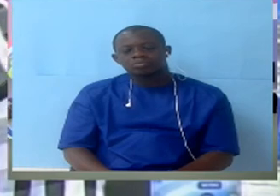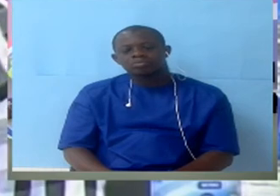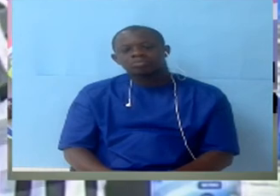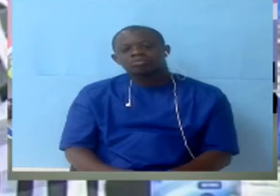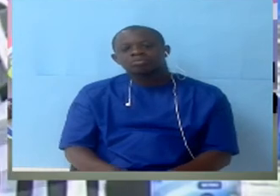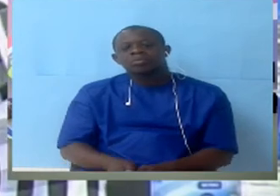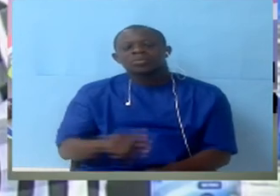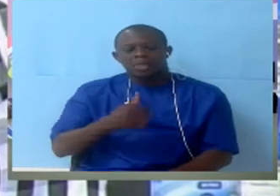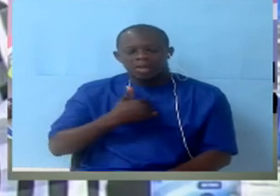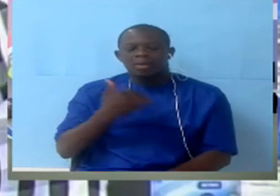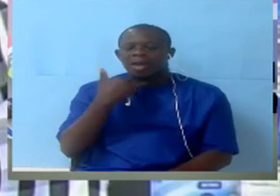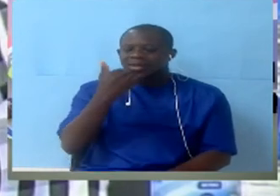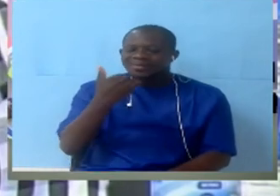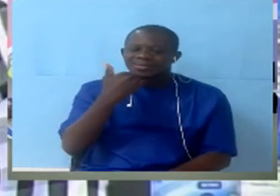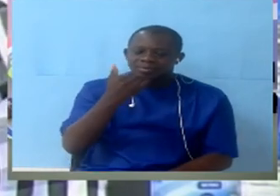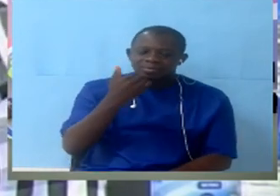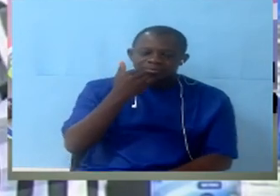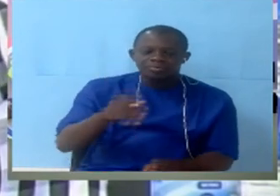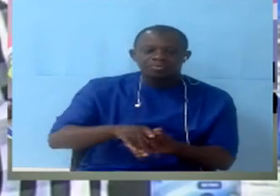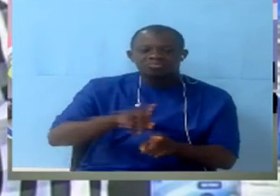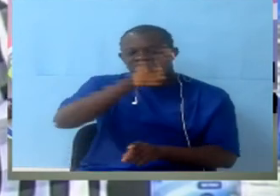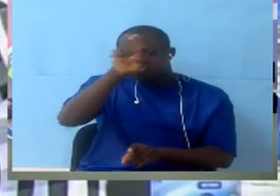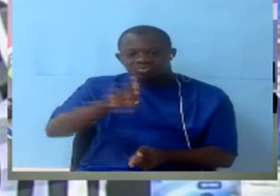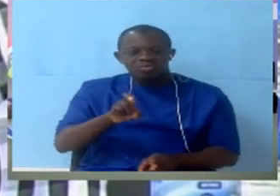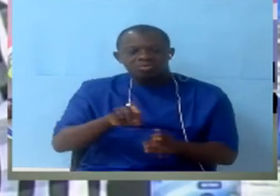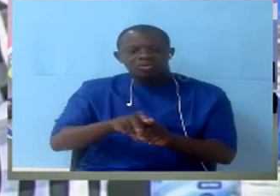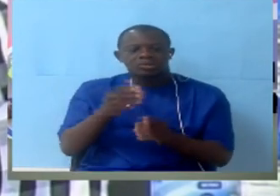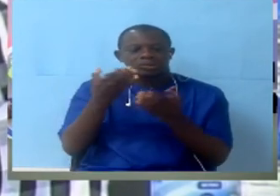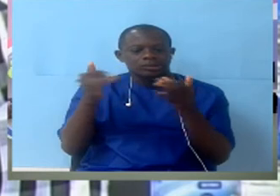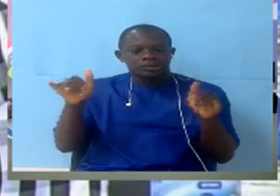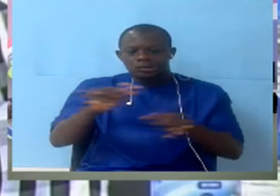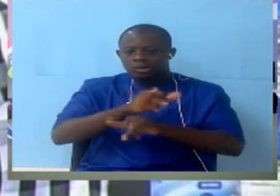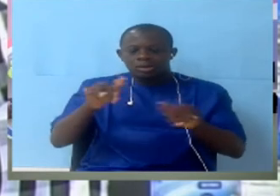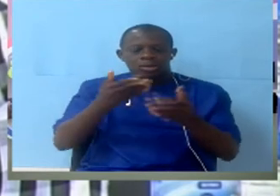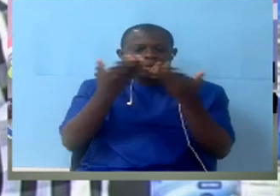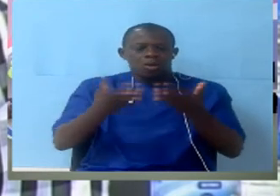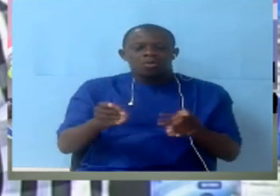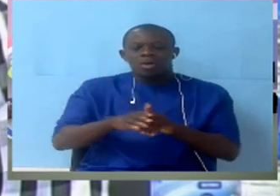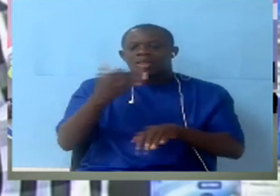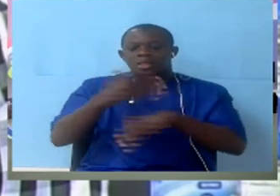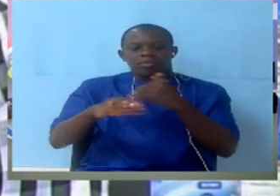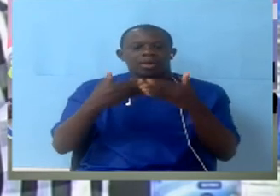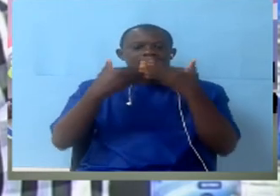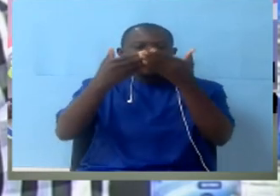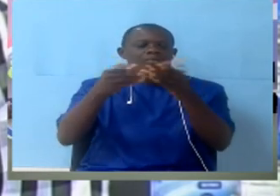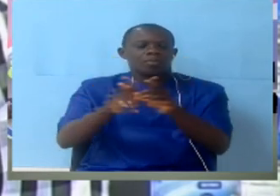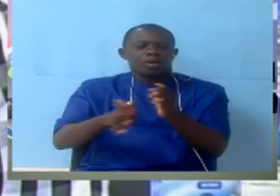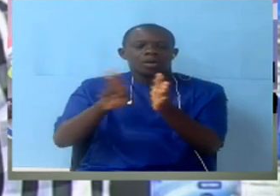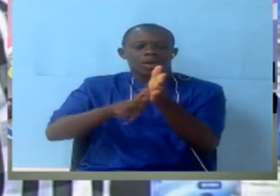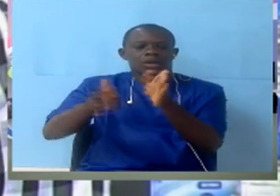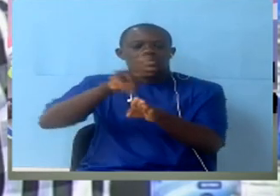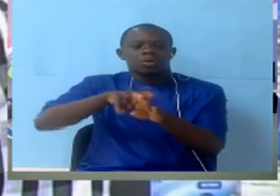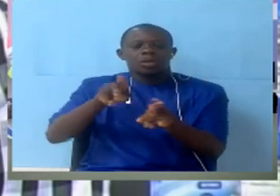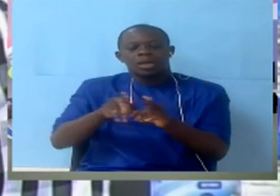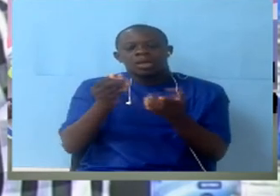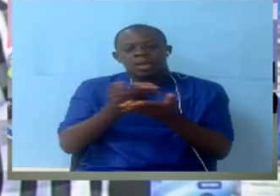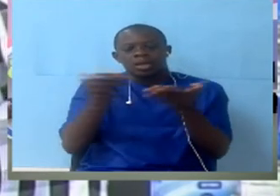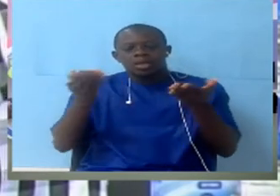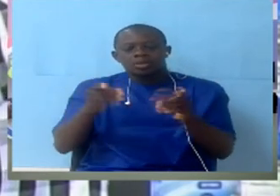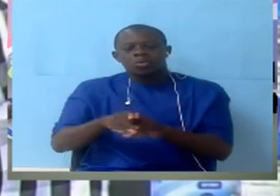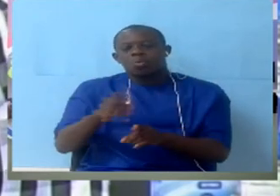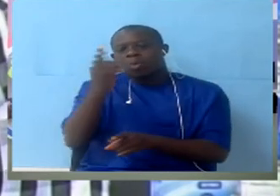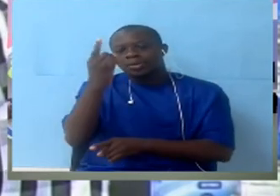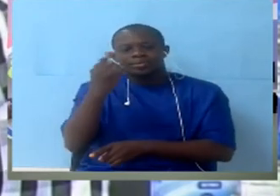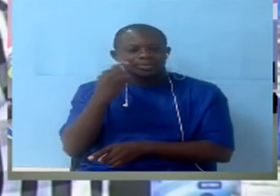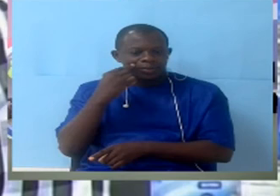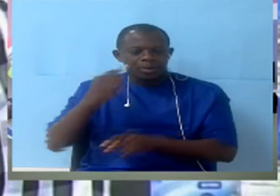Well, I inquired, but still I was not given any positive result. In fact, that's why one